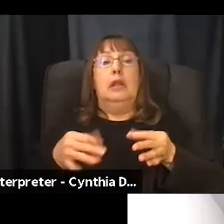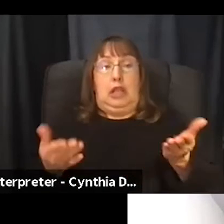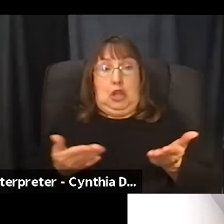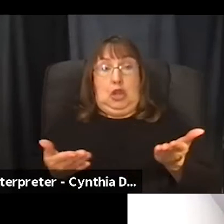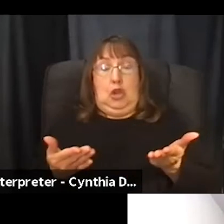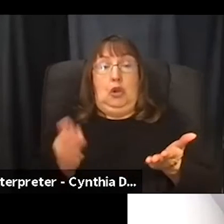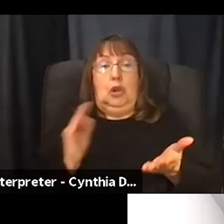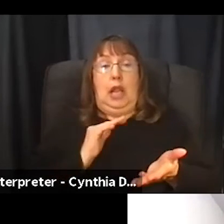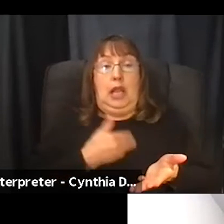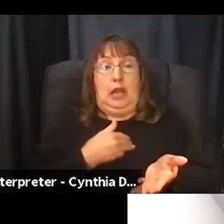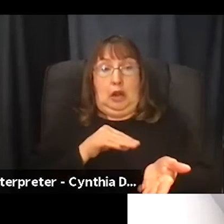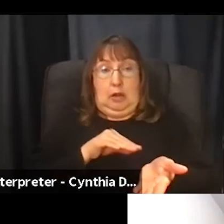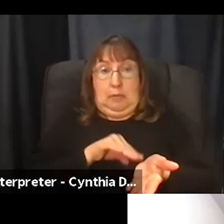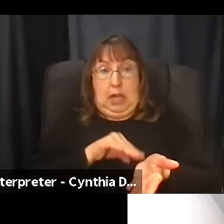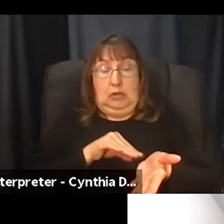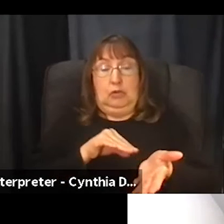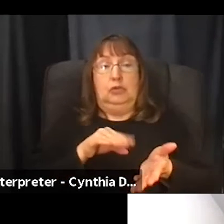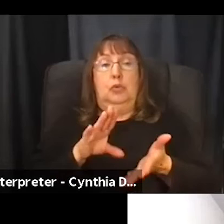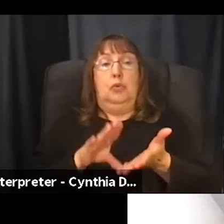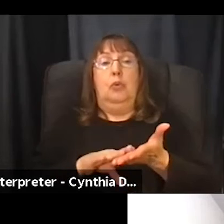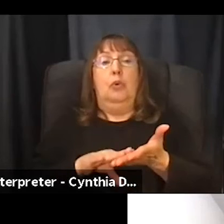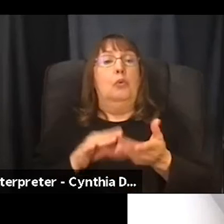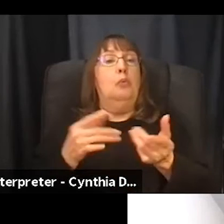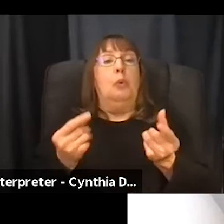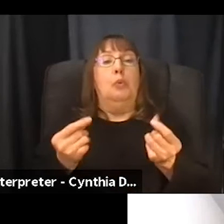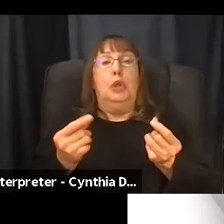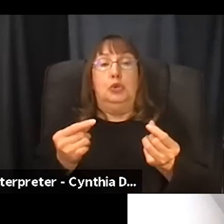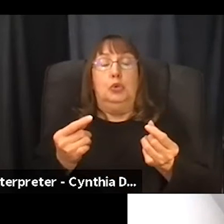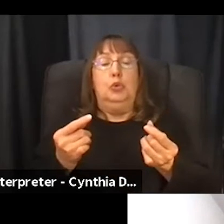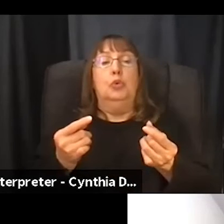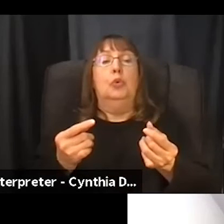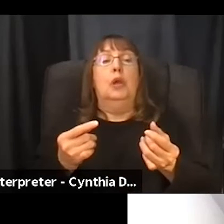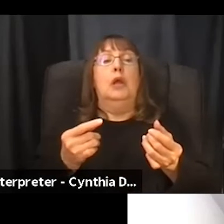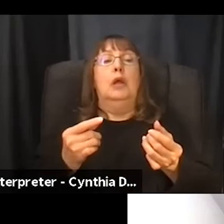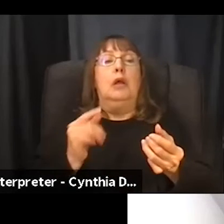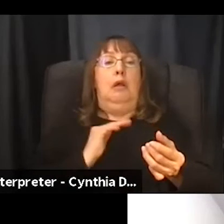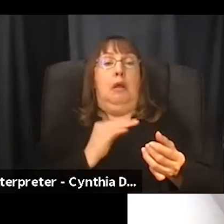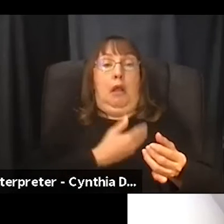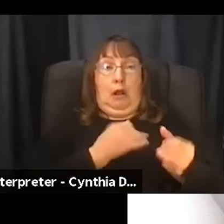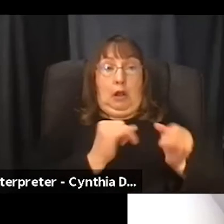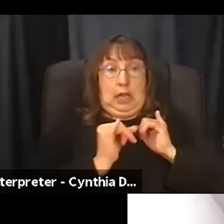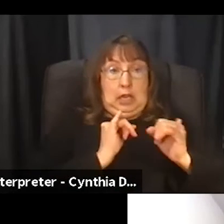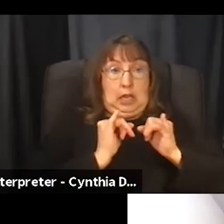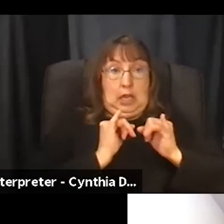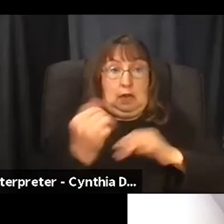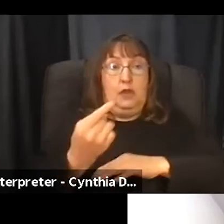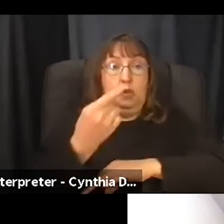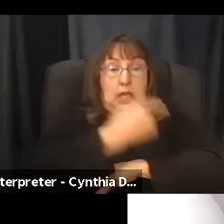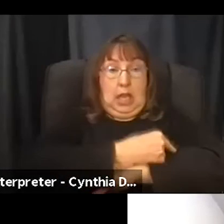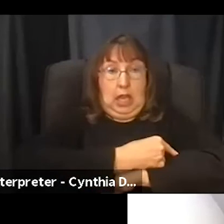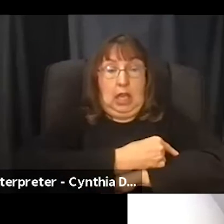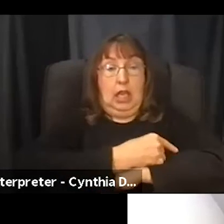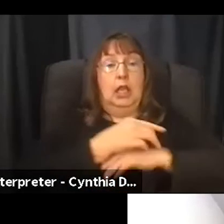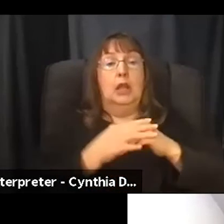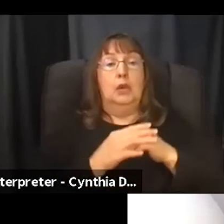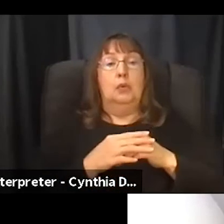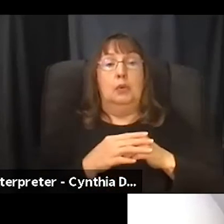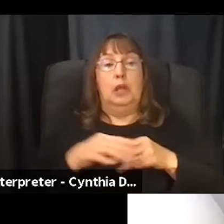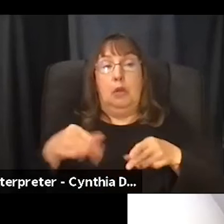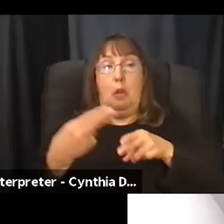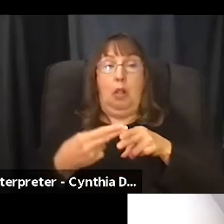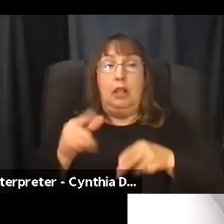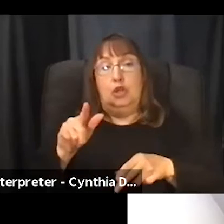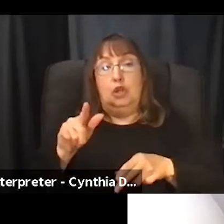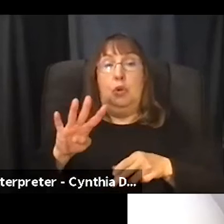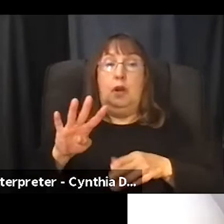up doing on a simple interview day. Our interview day, we call 24 hours in blue, and